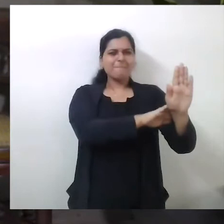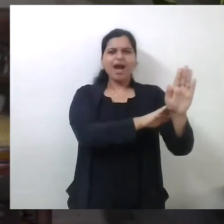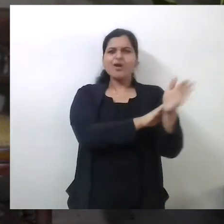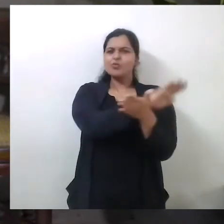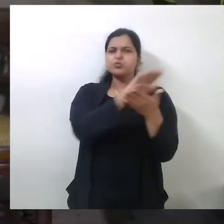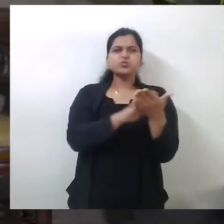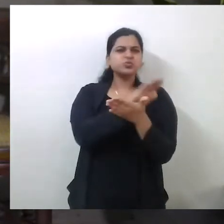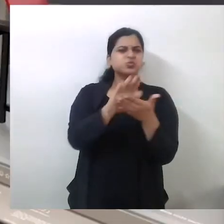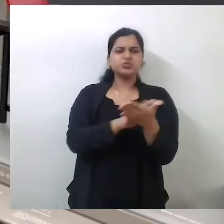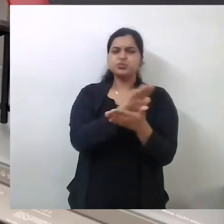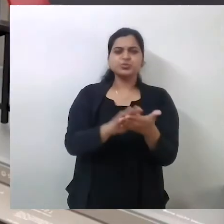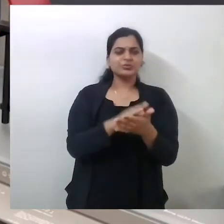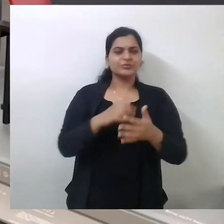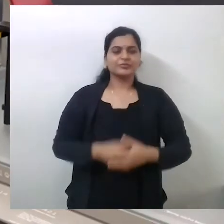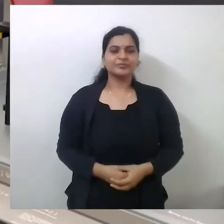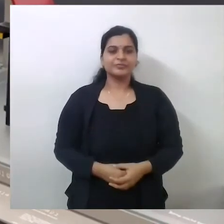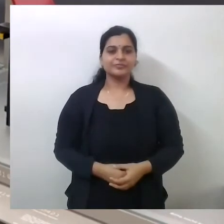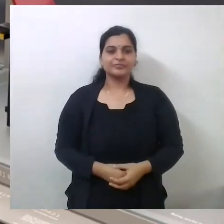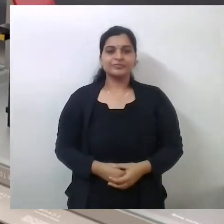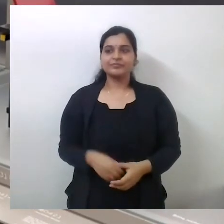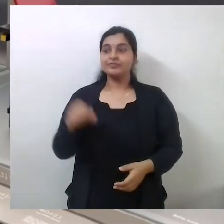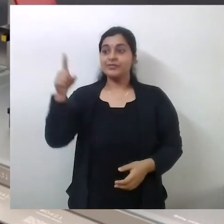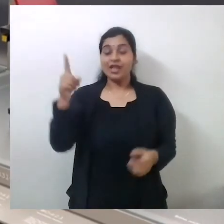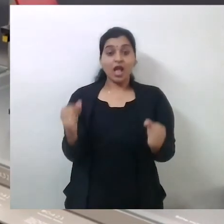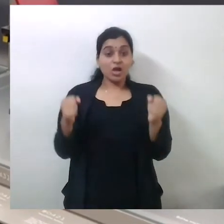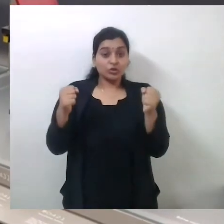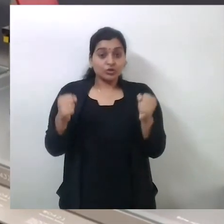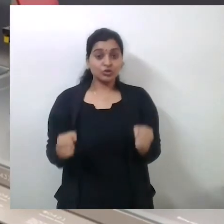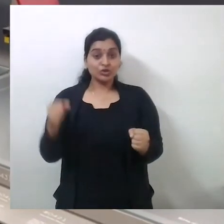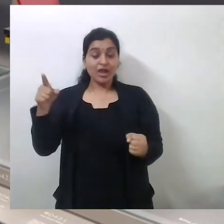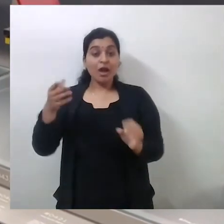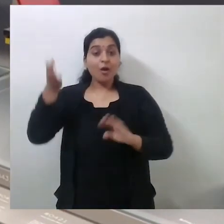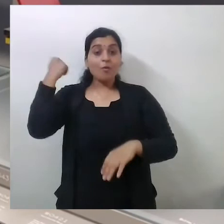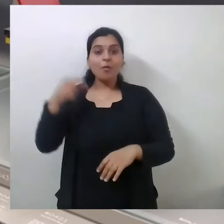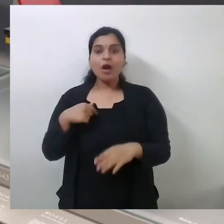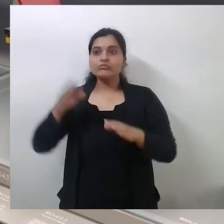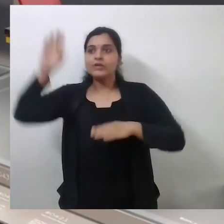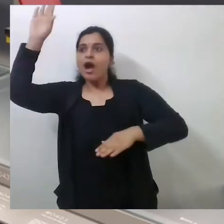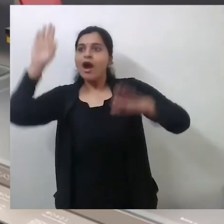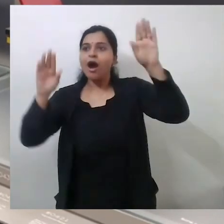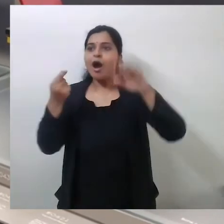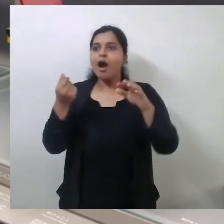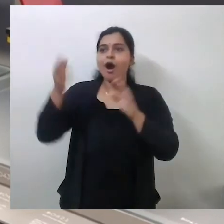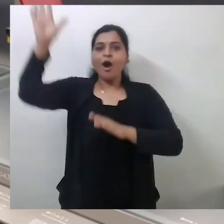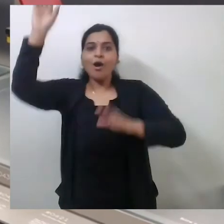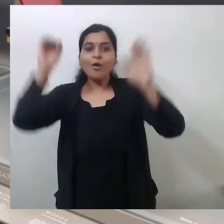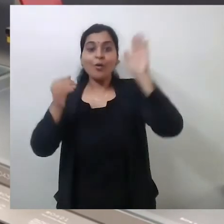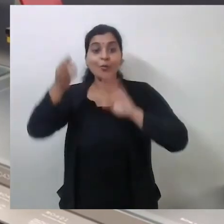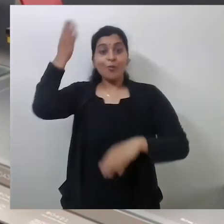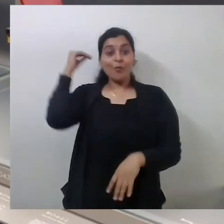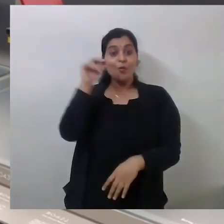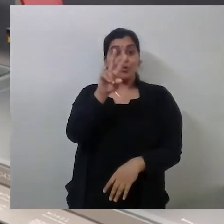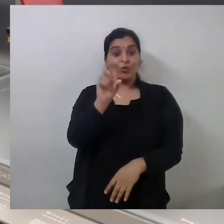always detailed. The chair for our collection was originally purchased at an auction, and in around 2013 it